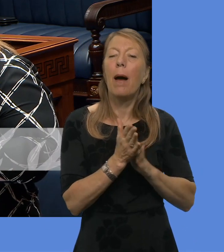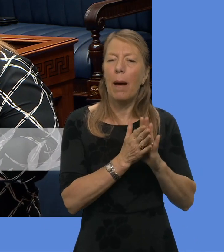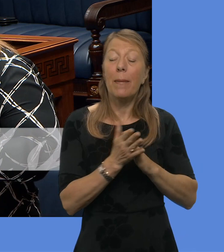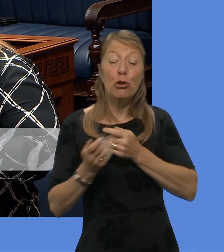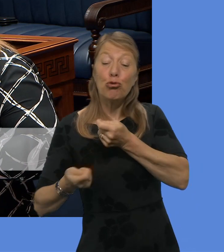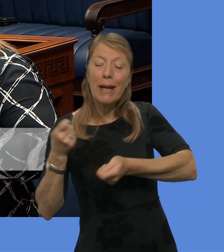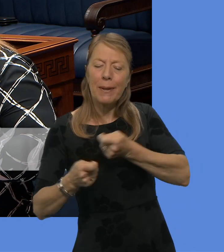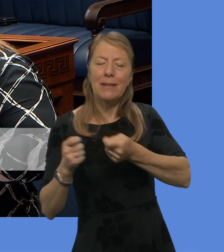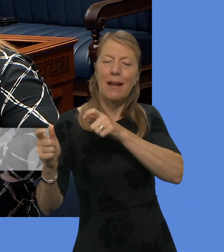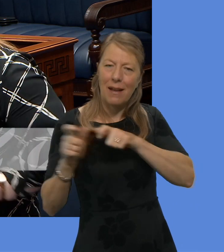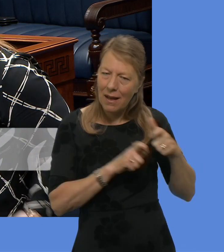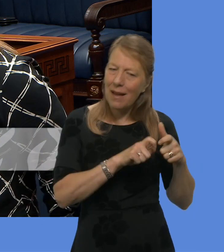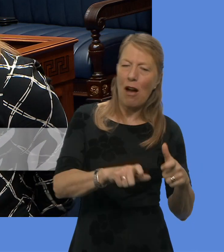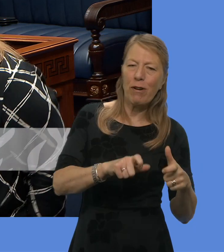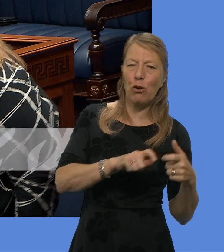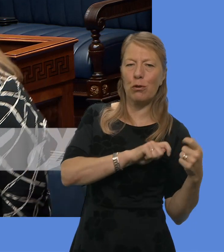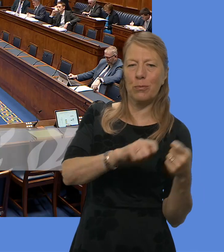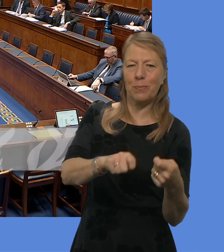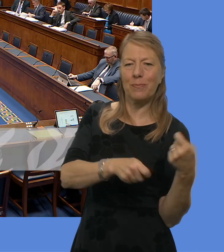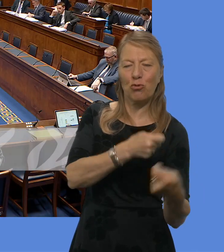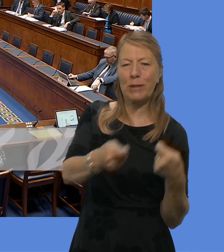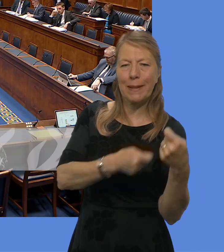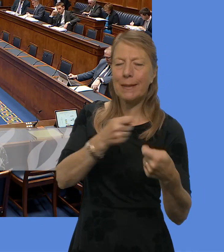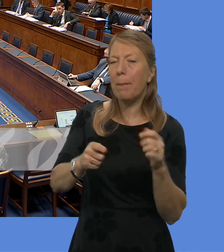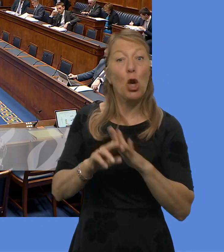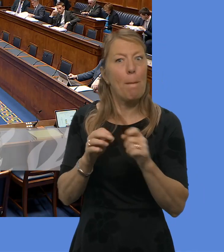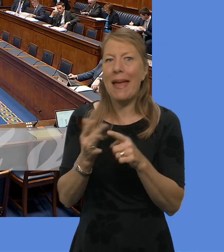because it's not something in which the Department is actively engaged. Alan Donnelly.